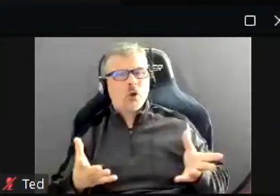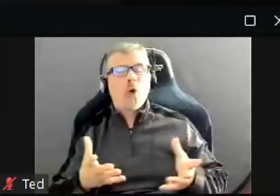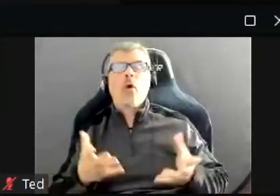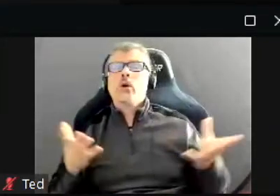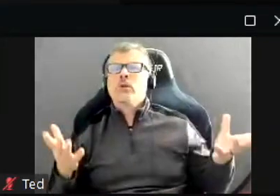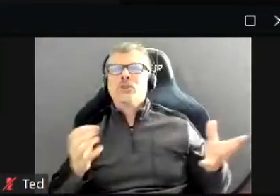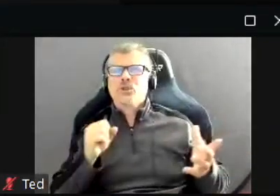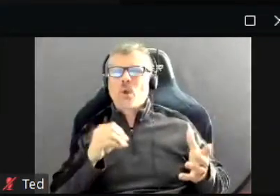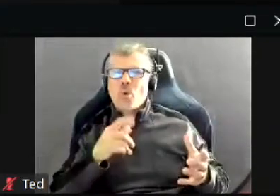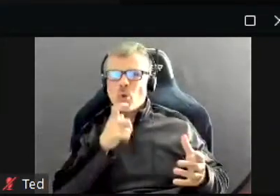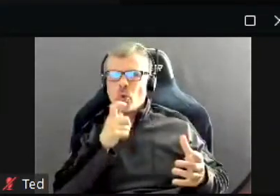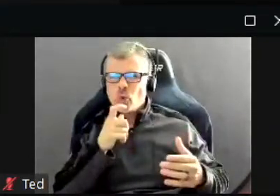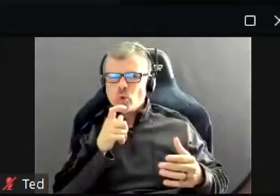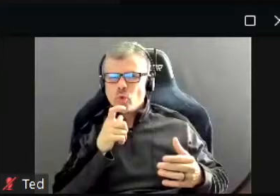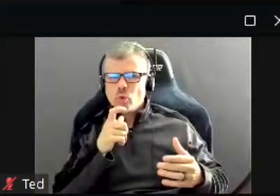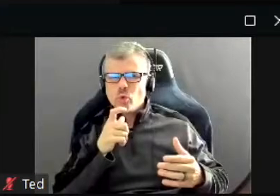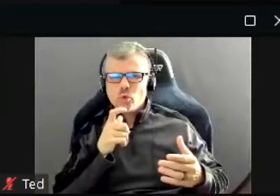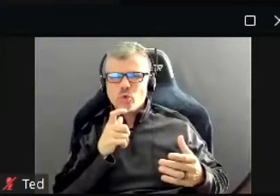responsibility?